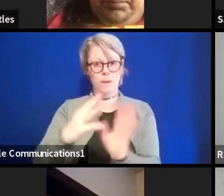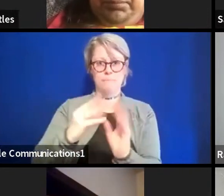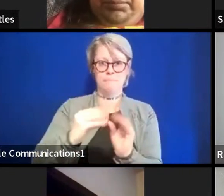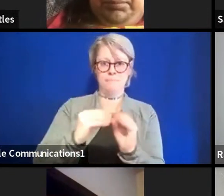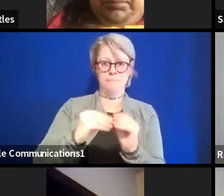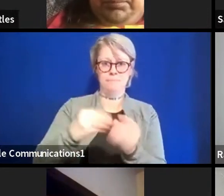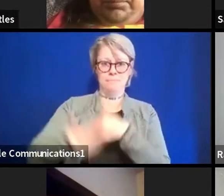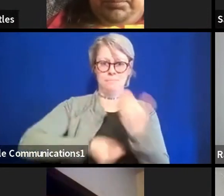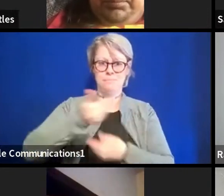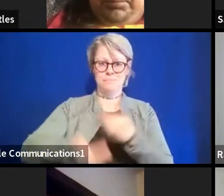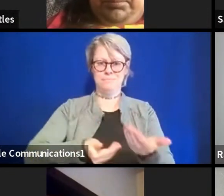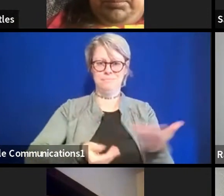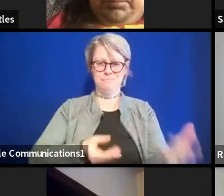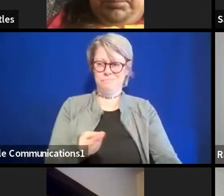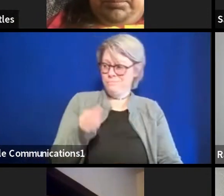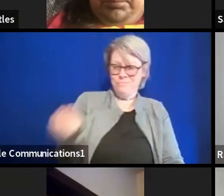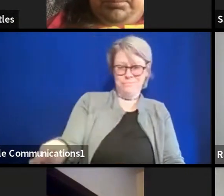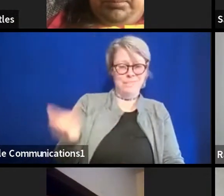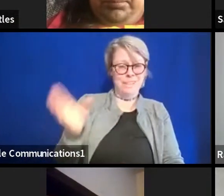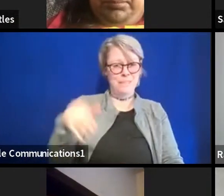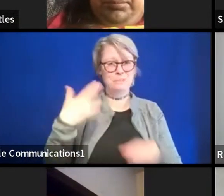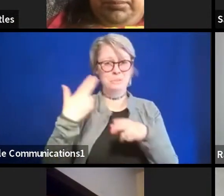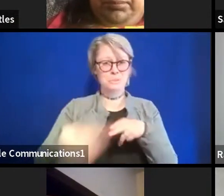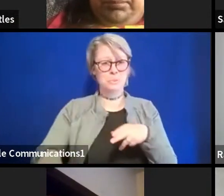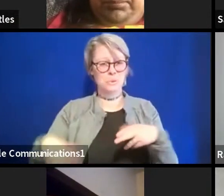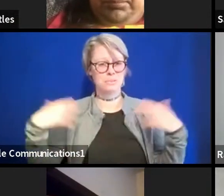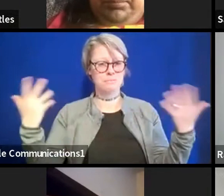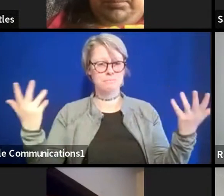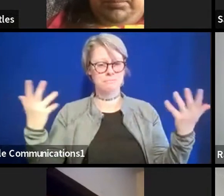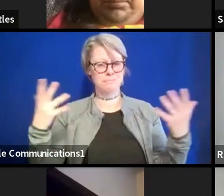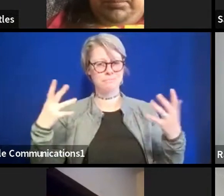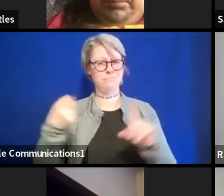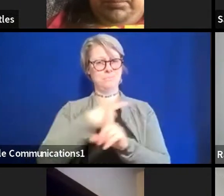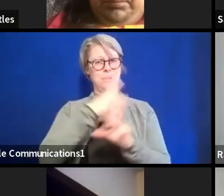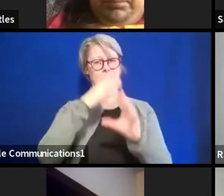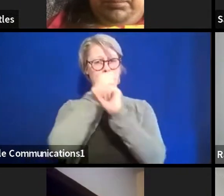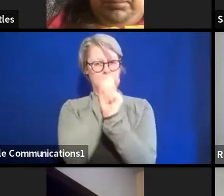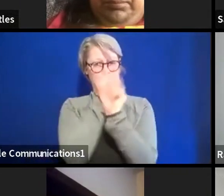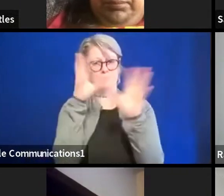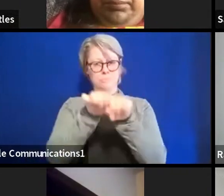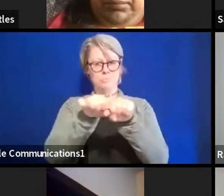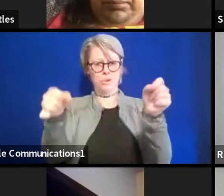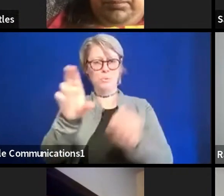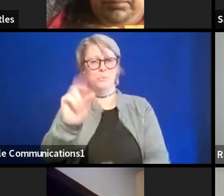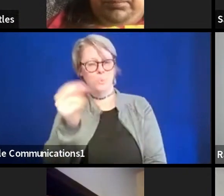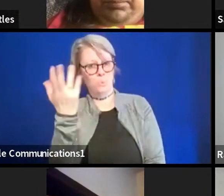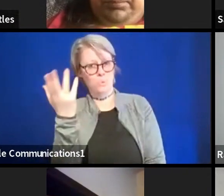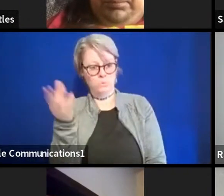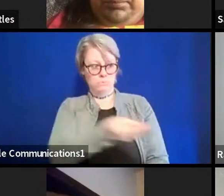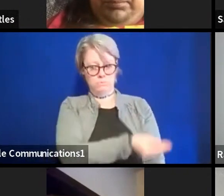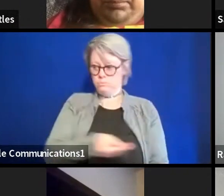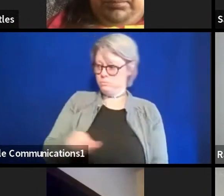office and hand it to you. That's not going to be a confidentiality problem. They're going to hand it to